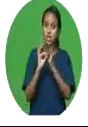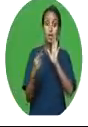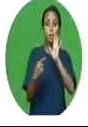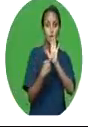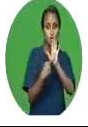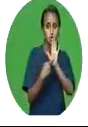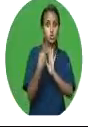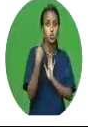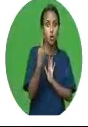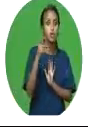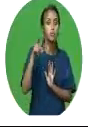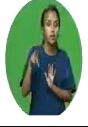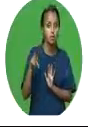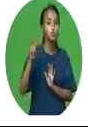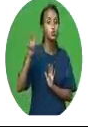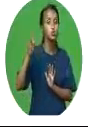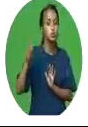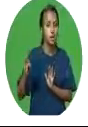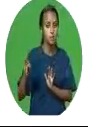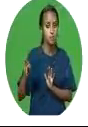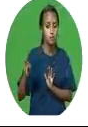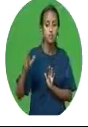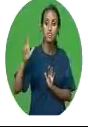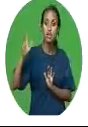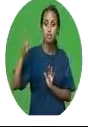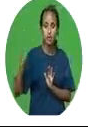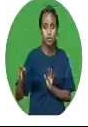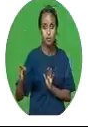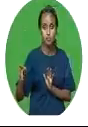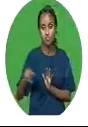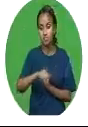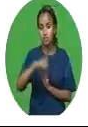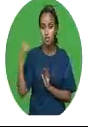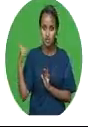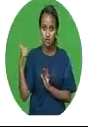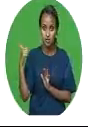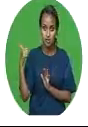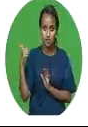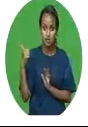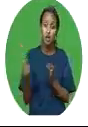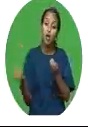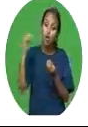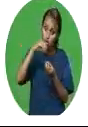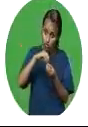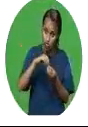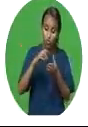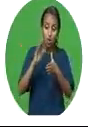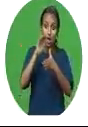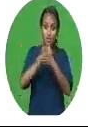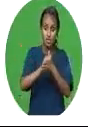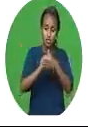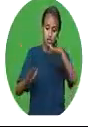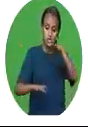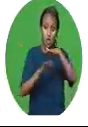points 1 prime, 2 prime, 3 prime, etc. Also, attach the